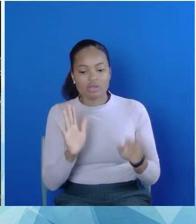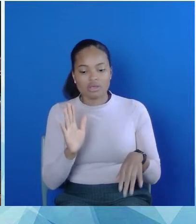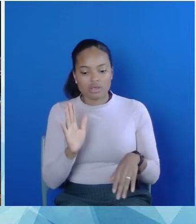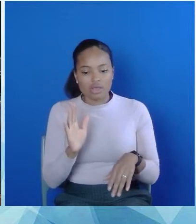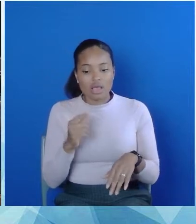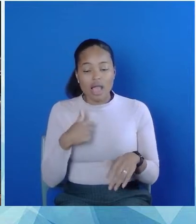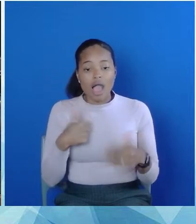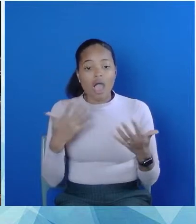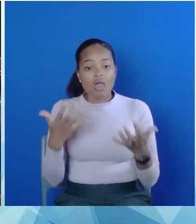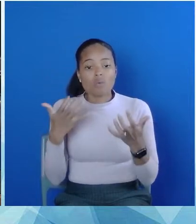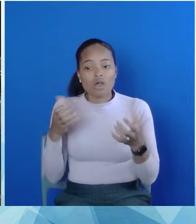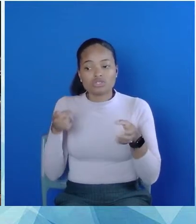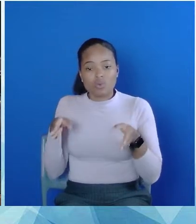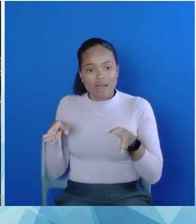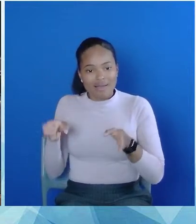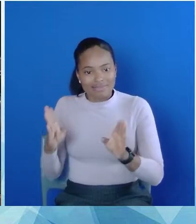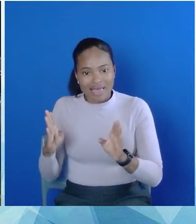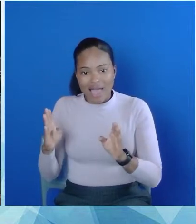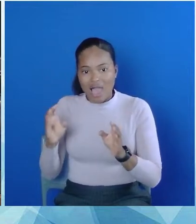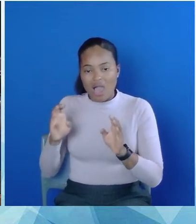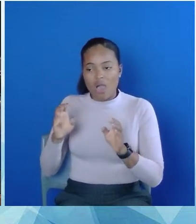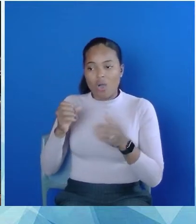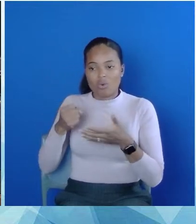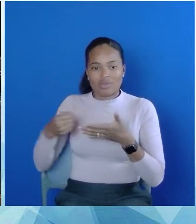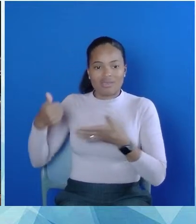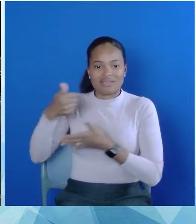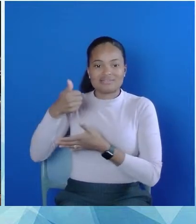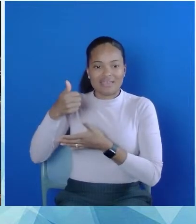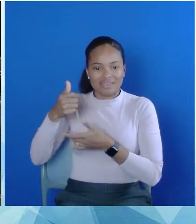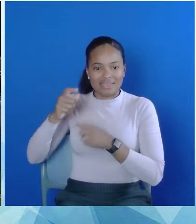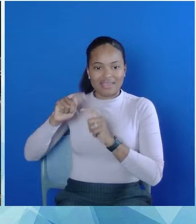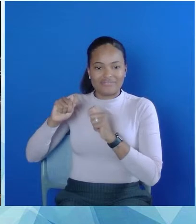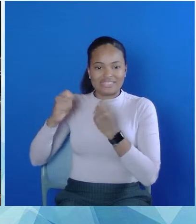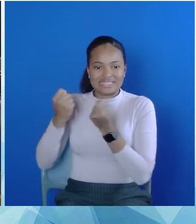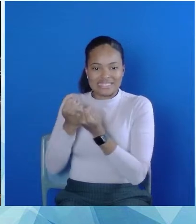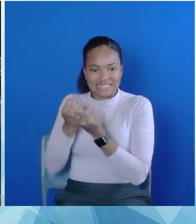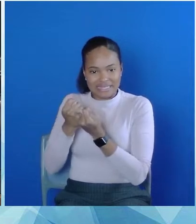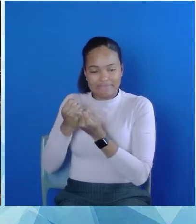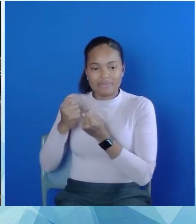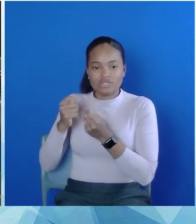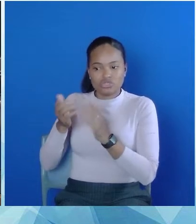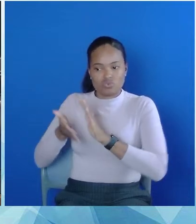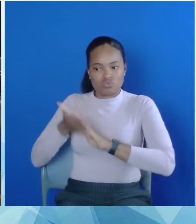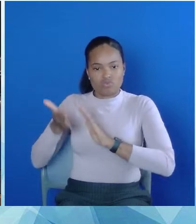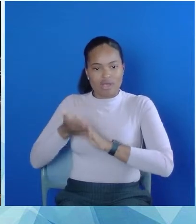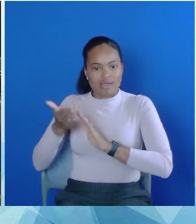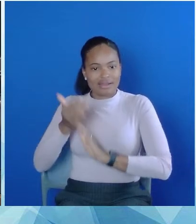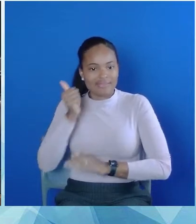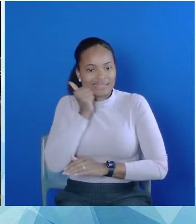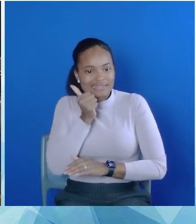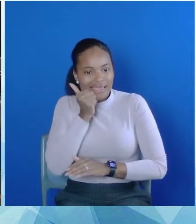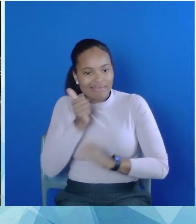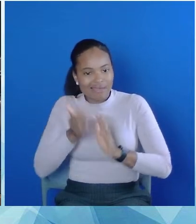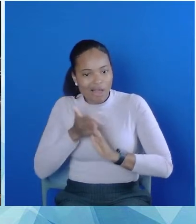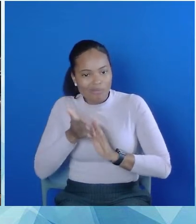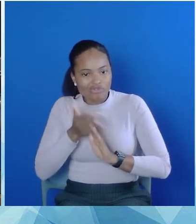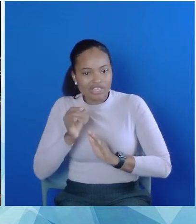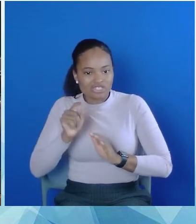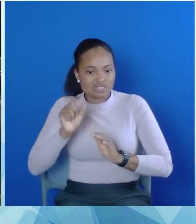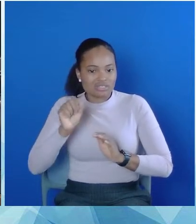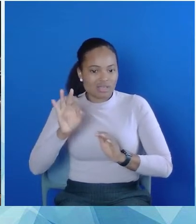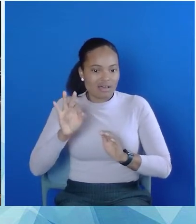like to allow the executive team to run the day-to-day of the agency. Mm-hmm. So